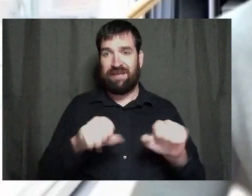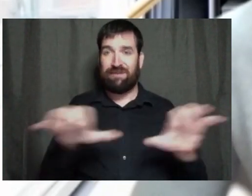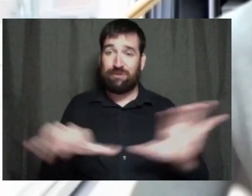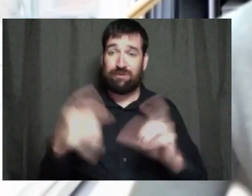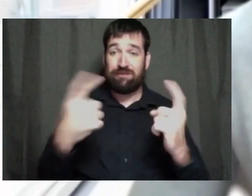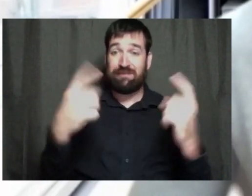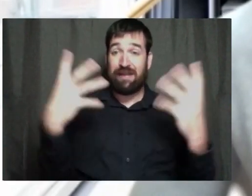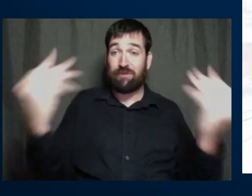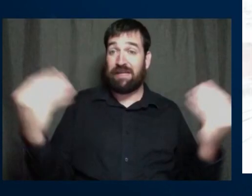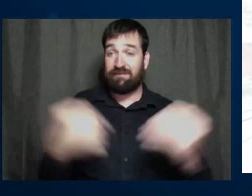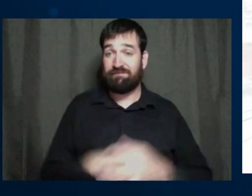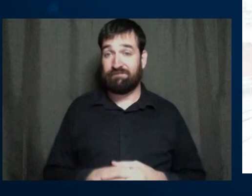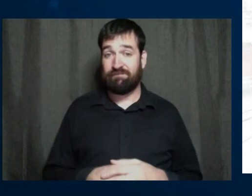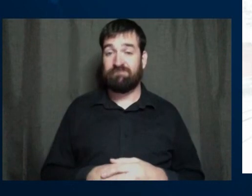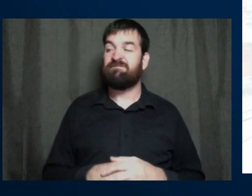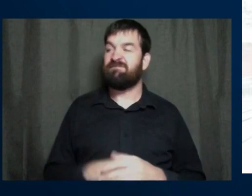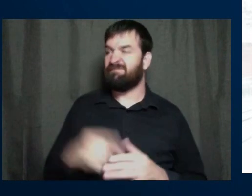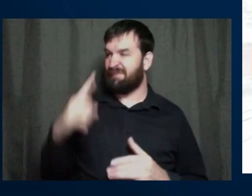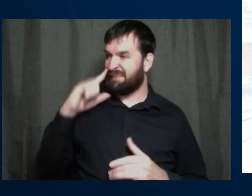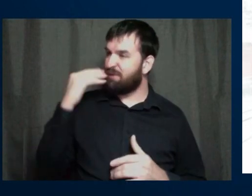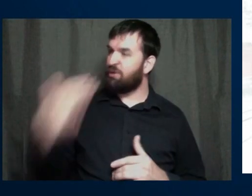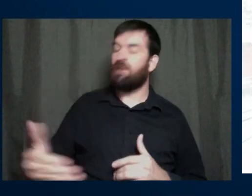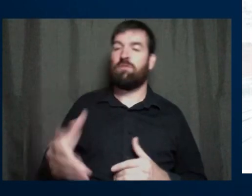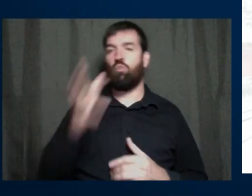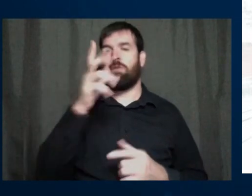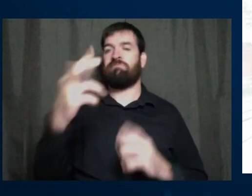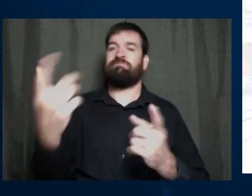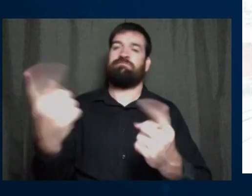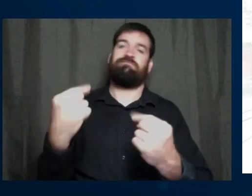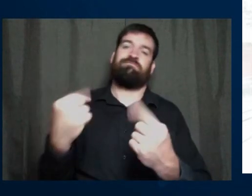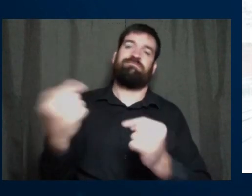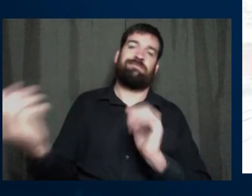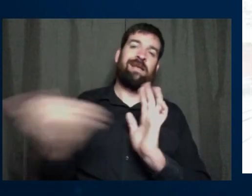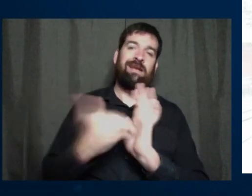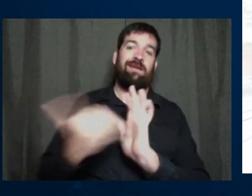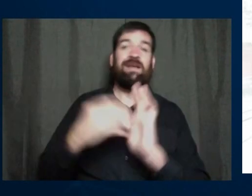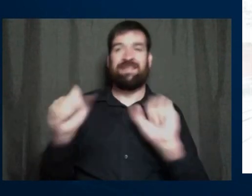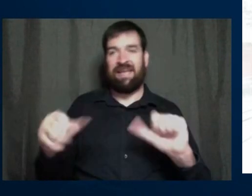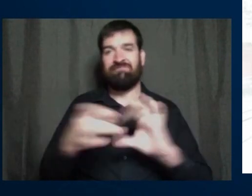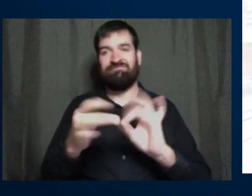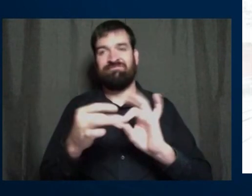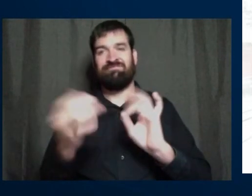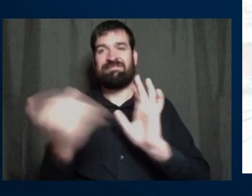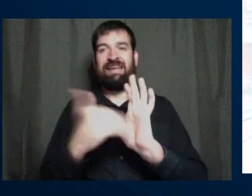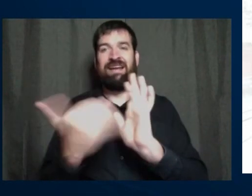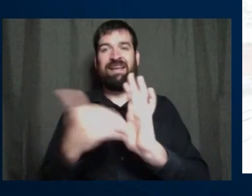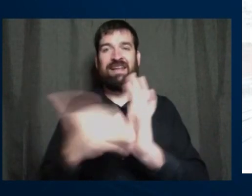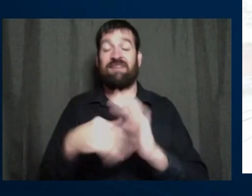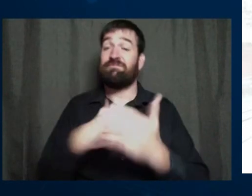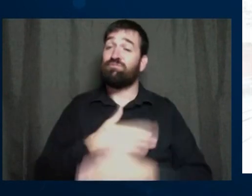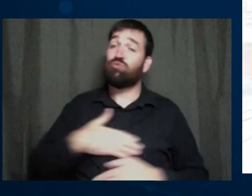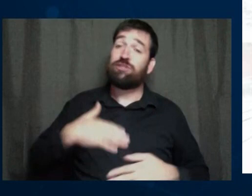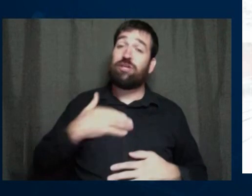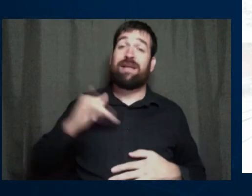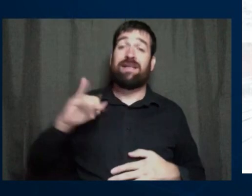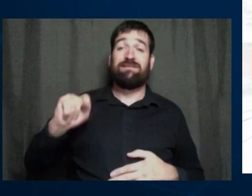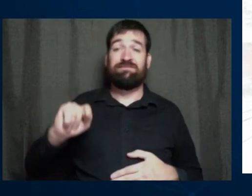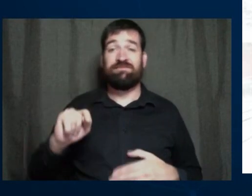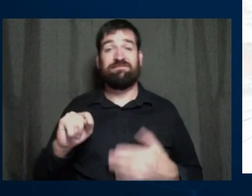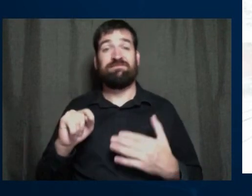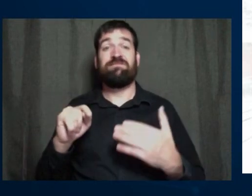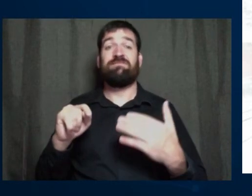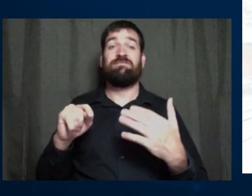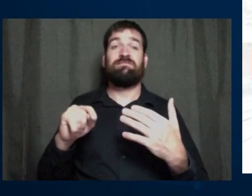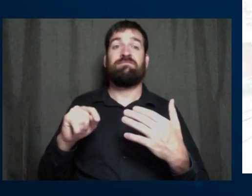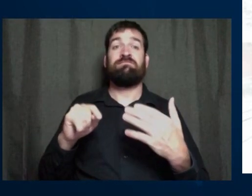outside. That sounds good. And we're going to keep having you back on so you can share the exact same message. So thank you. We appreciate it. And yeah, okay. Be safe